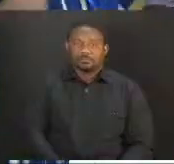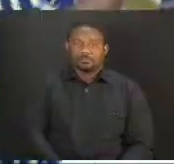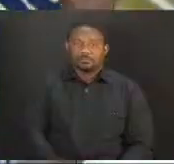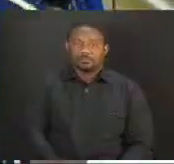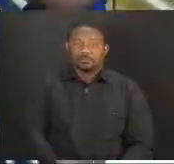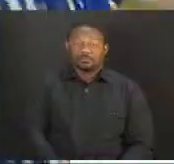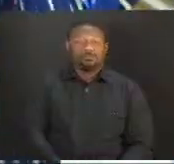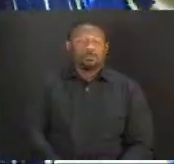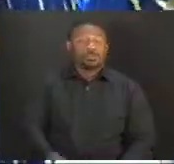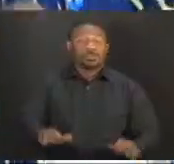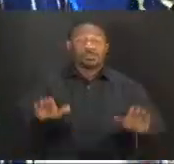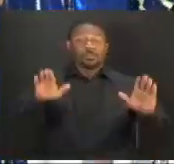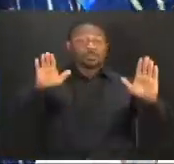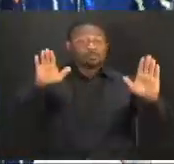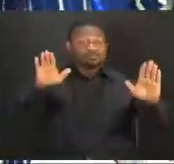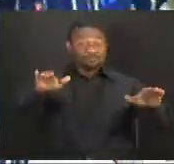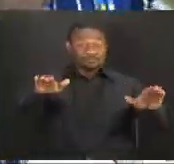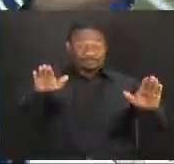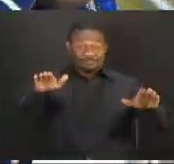Honorable members.